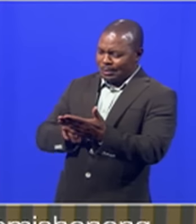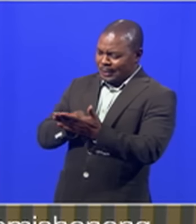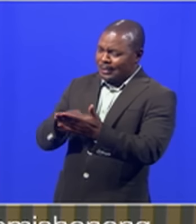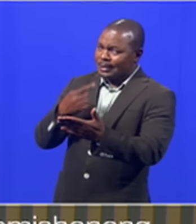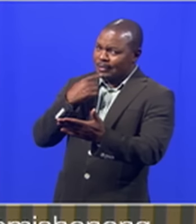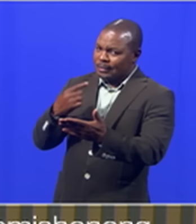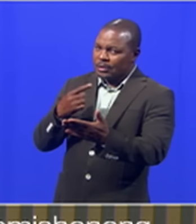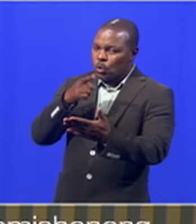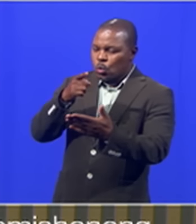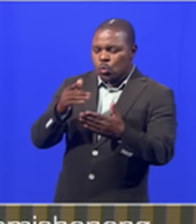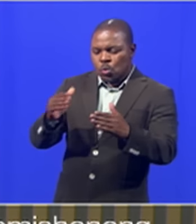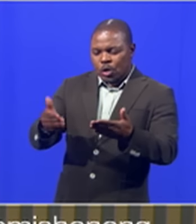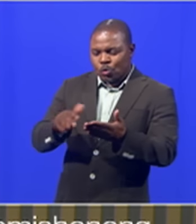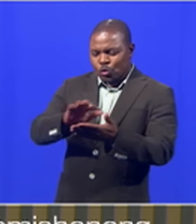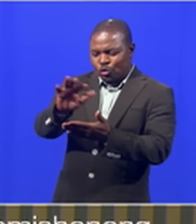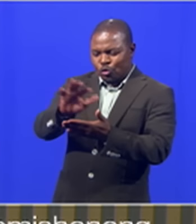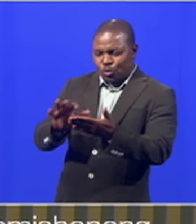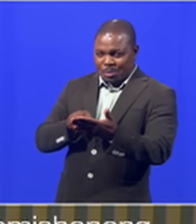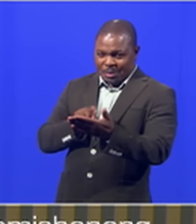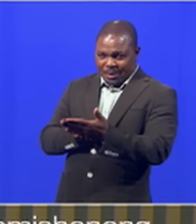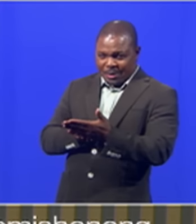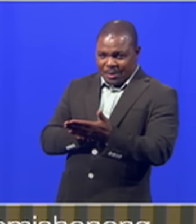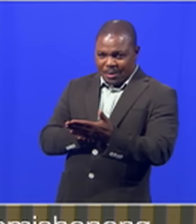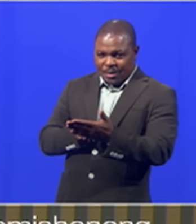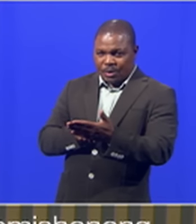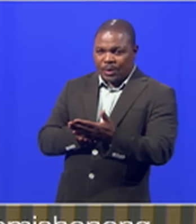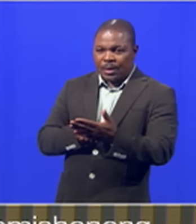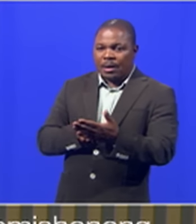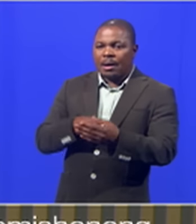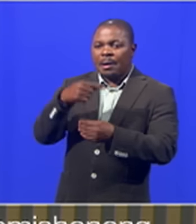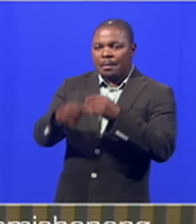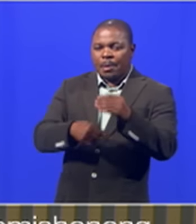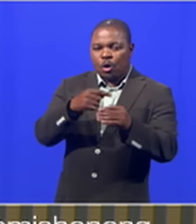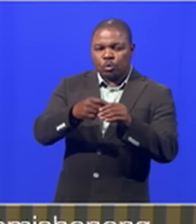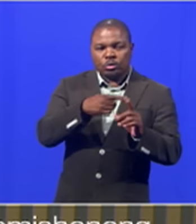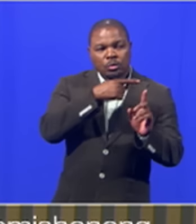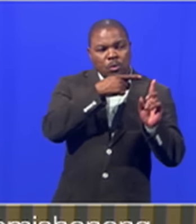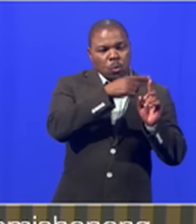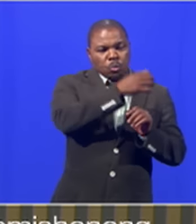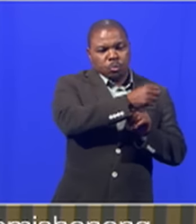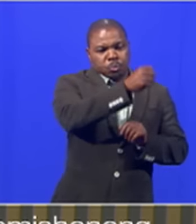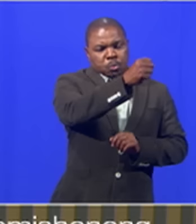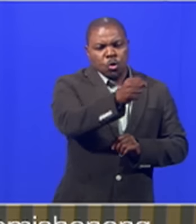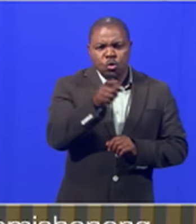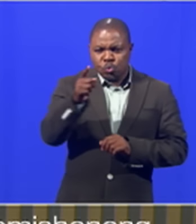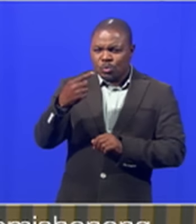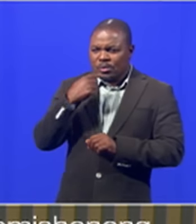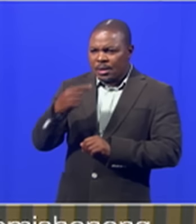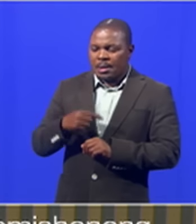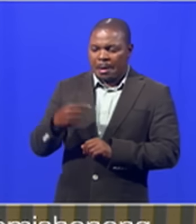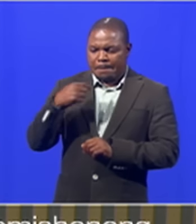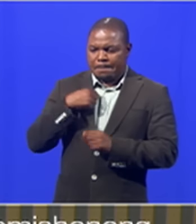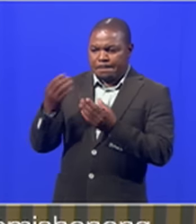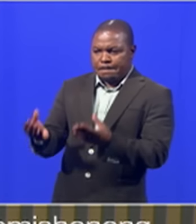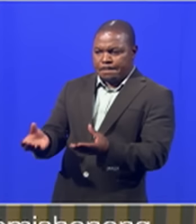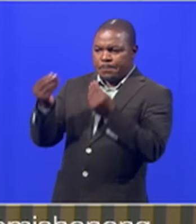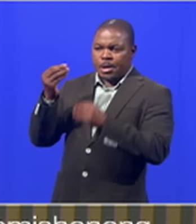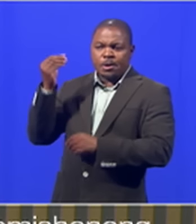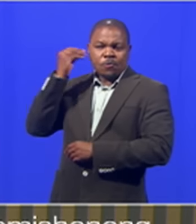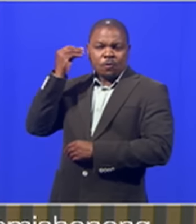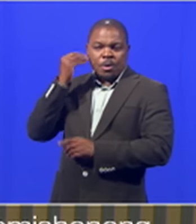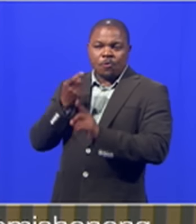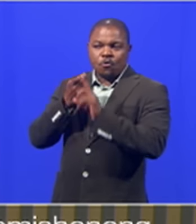when you introduce this subject of recruitment. You say, I obtained information from one